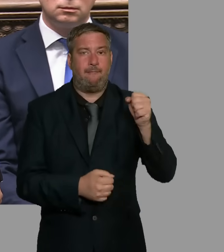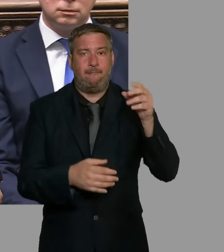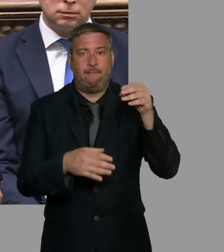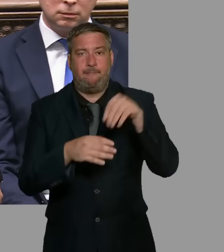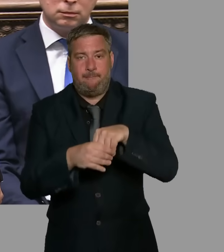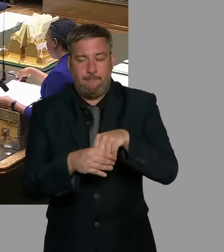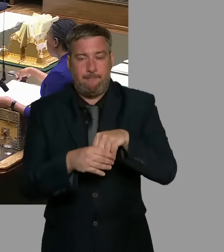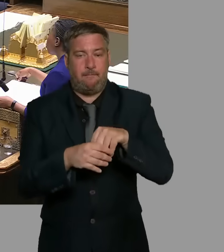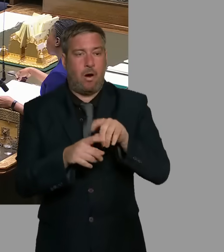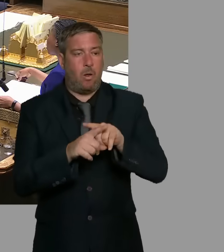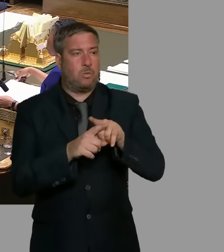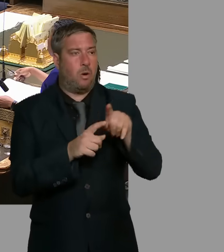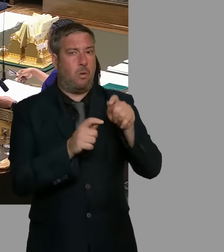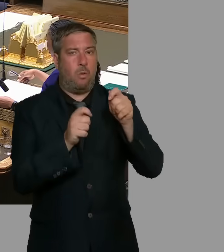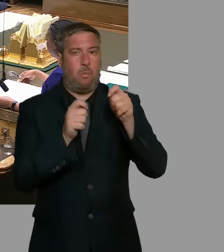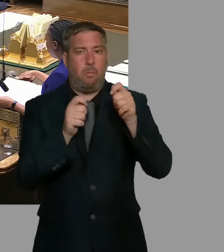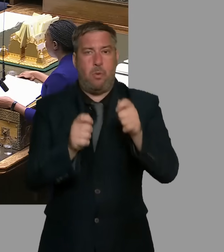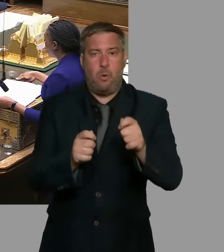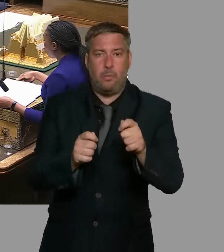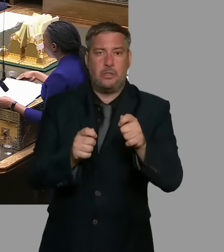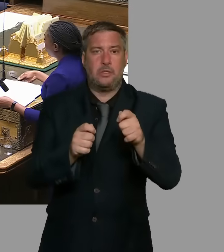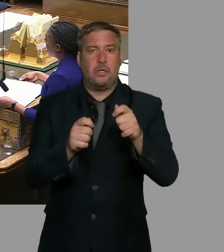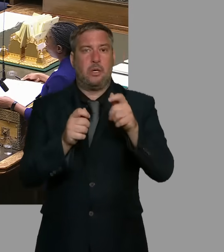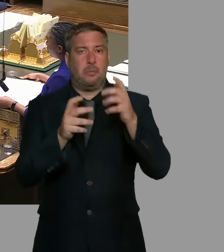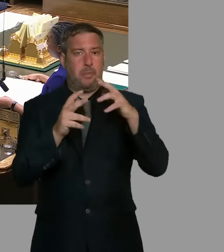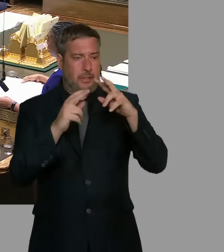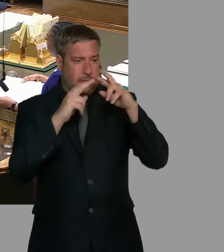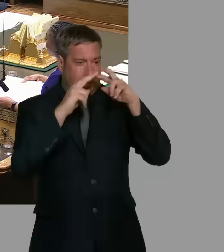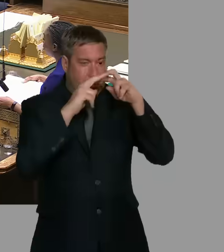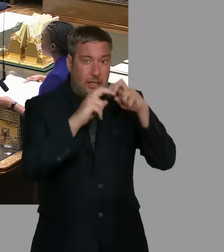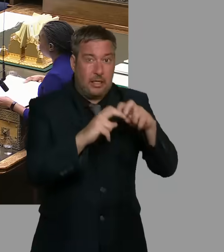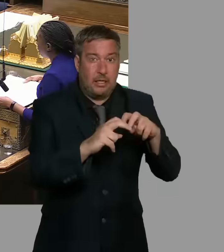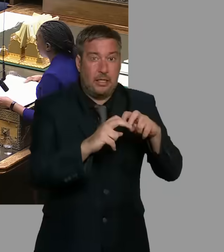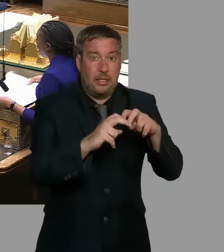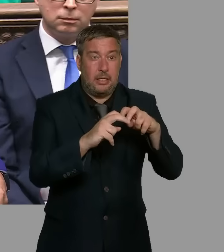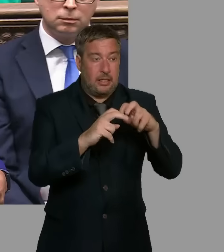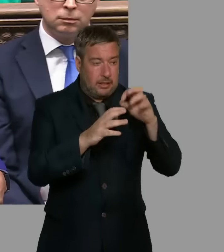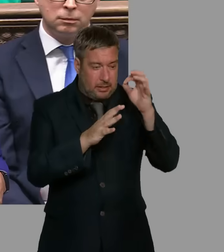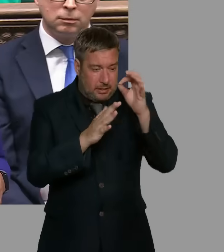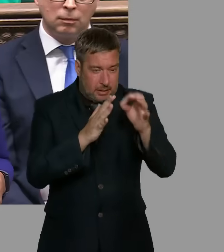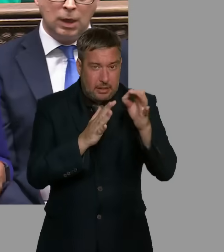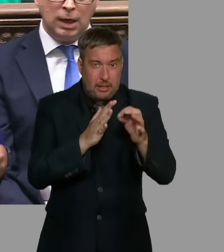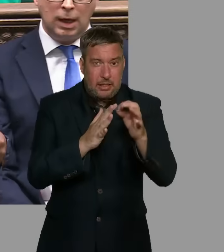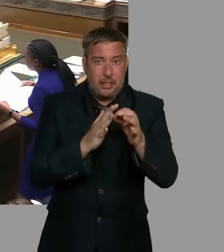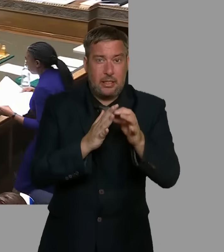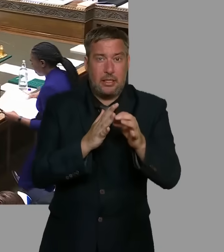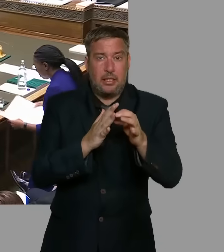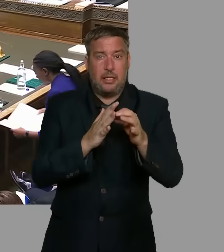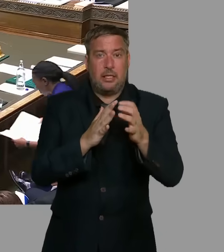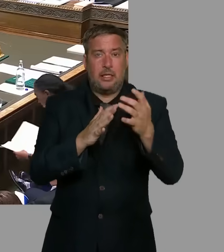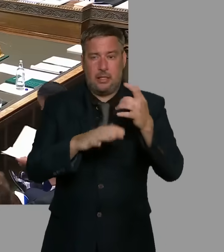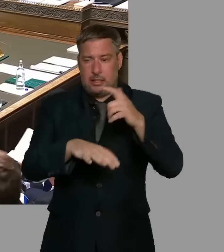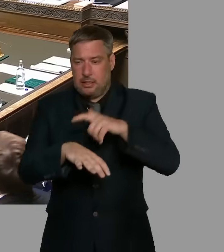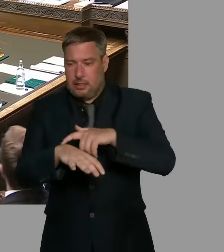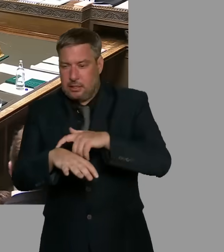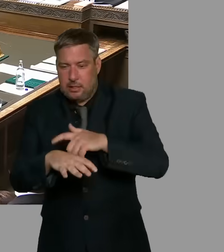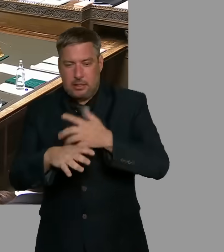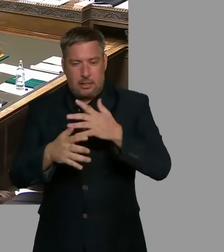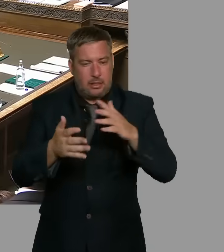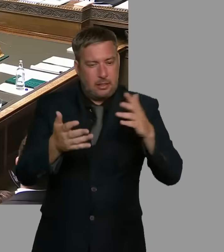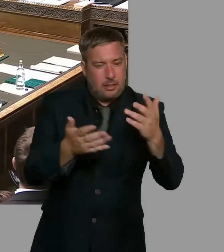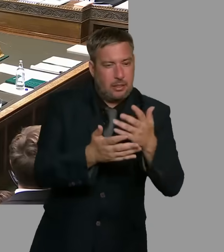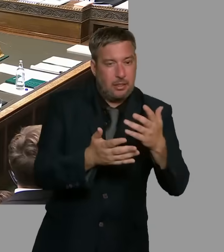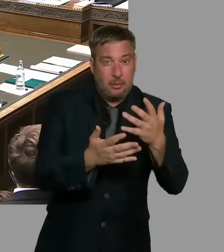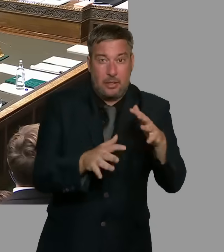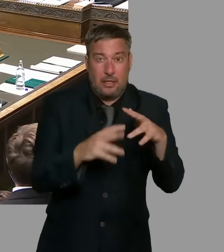with Jeffrey Epstein. So will the Prime Minister publish all these documents, including those about his interests? Well,